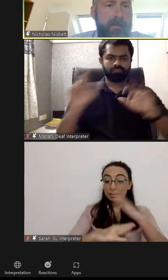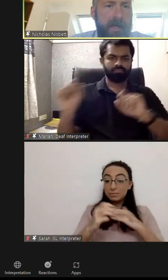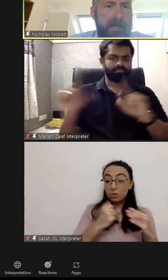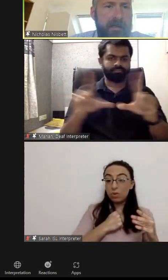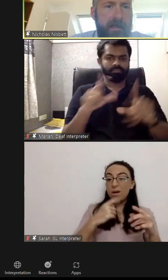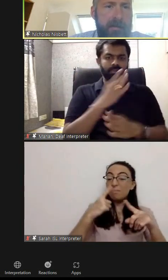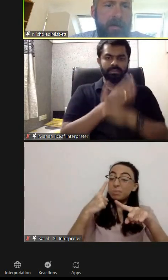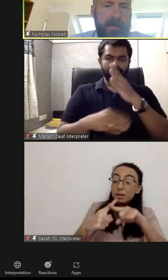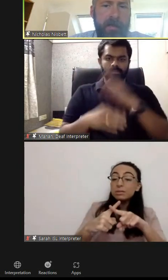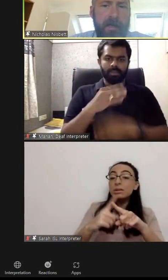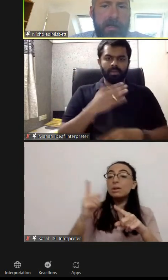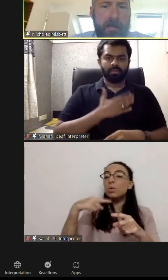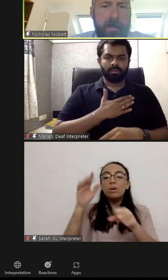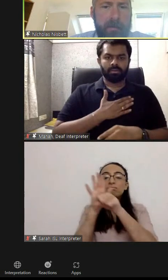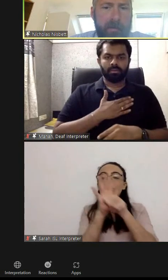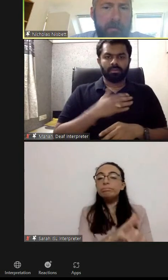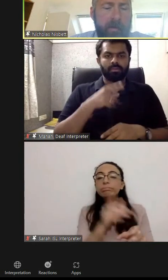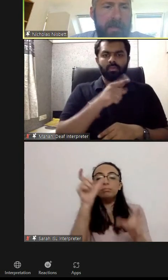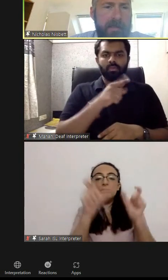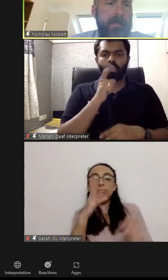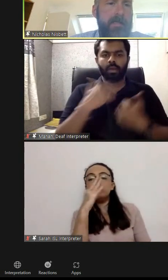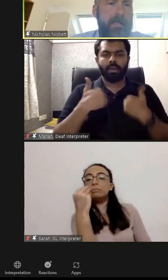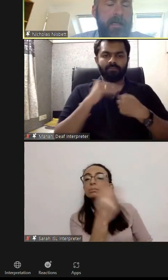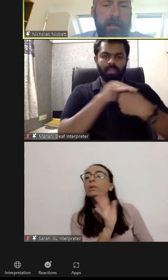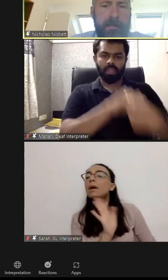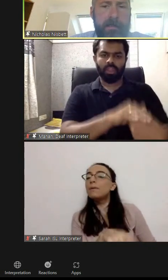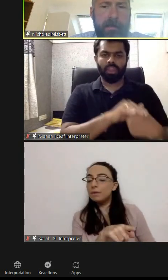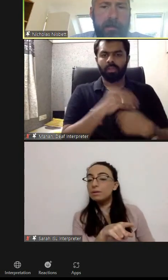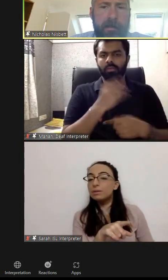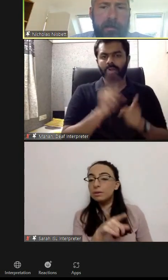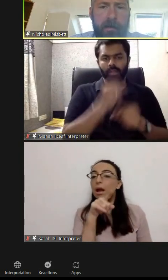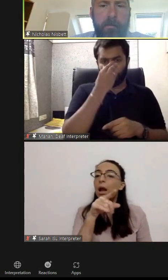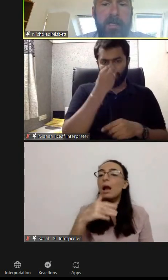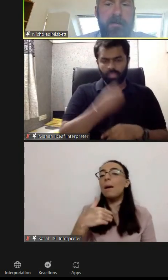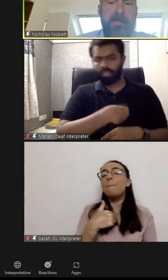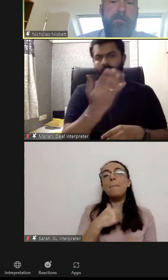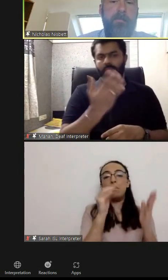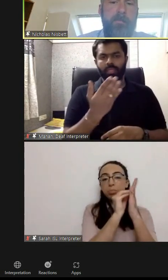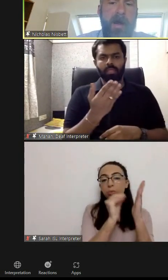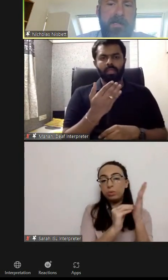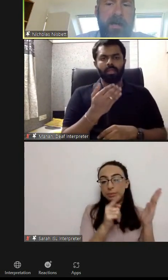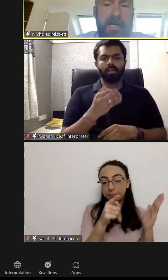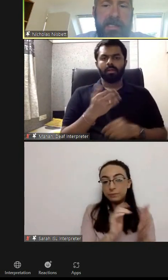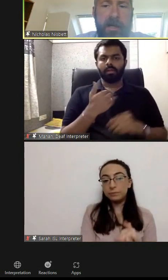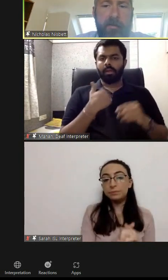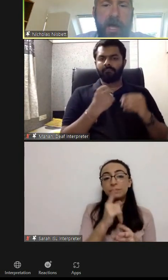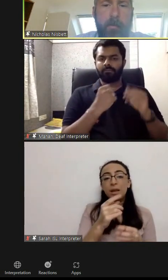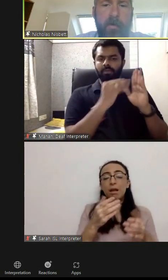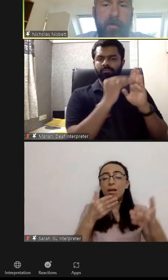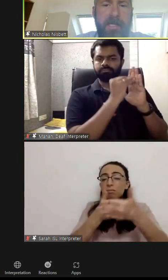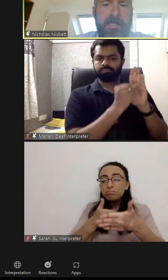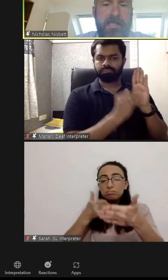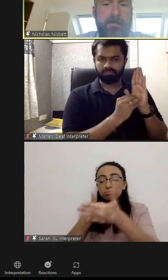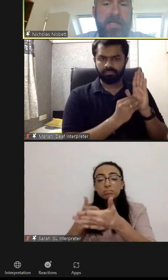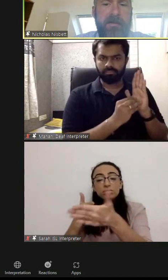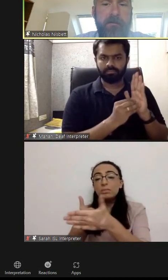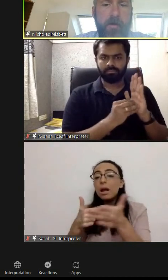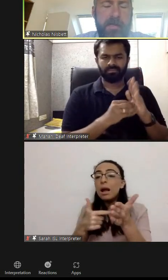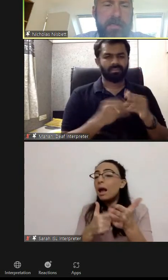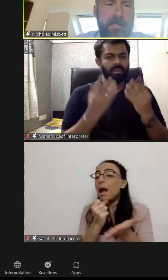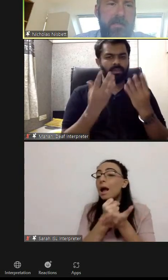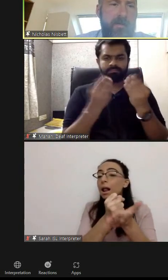and discrimination experienced by people within society at large. Many of these barriers are easily overcome with a better